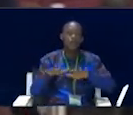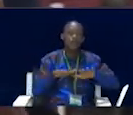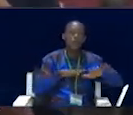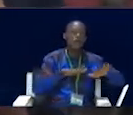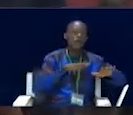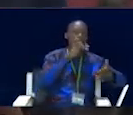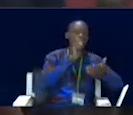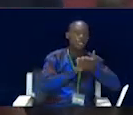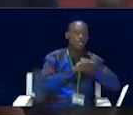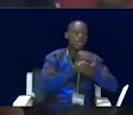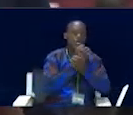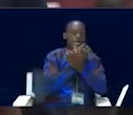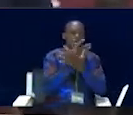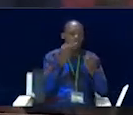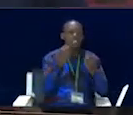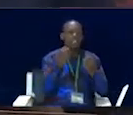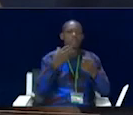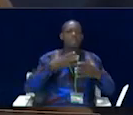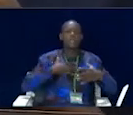my soul.